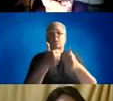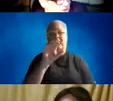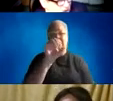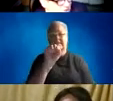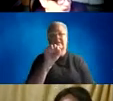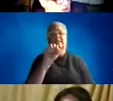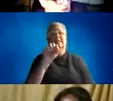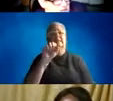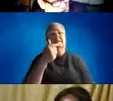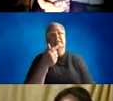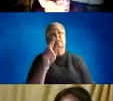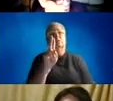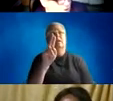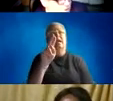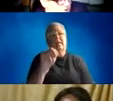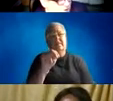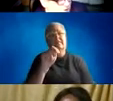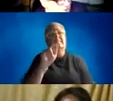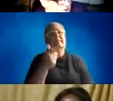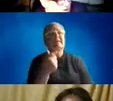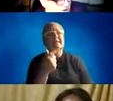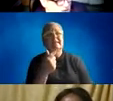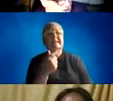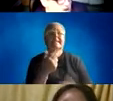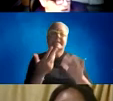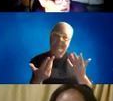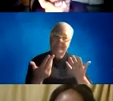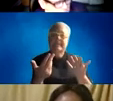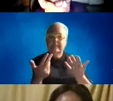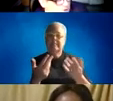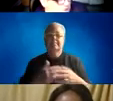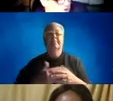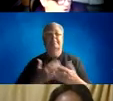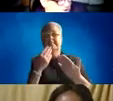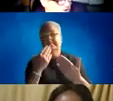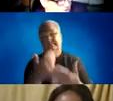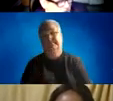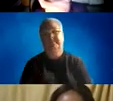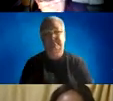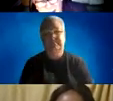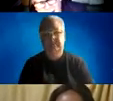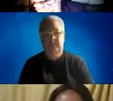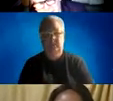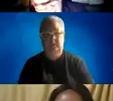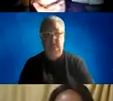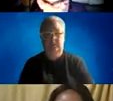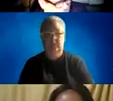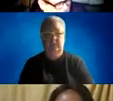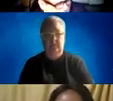because your people have frailty and are shorter than they should be. So yes, it could be built on, Laurie. Thank you for that. Is